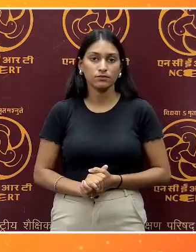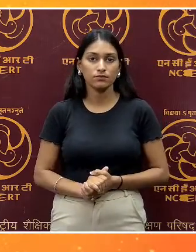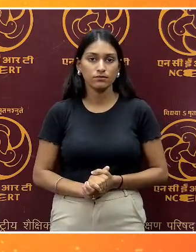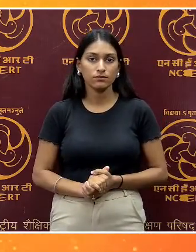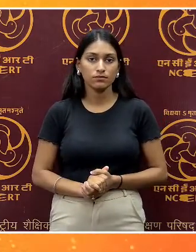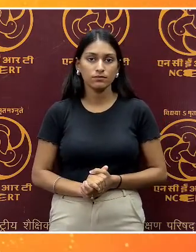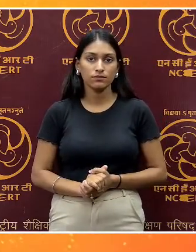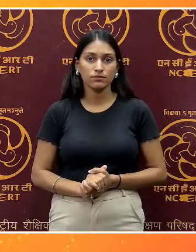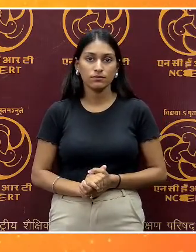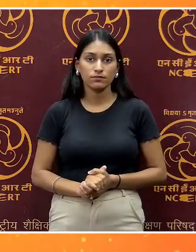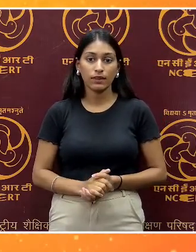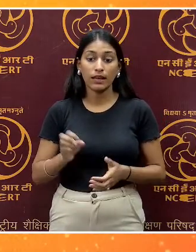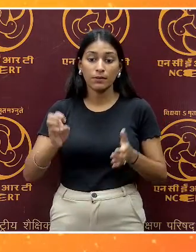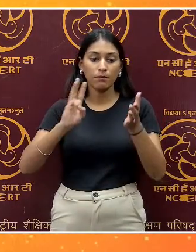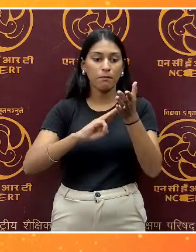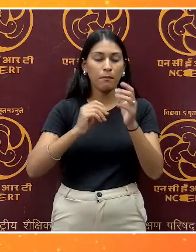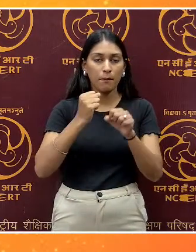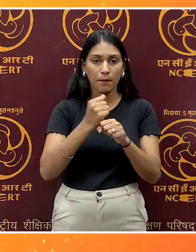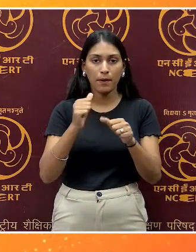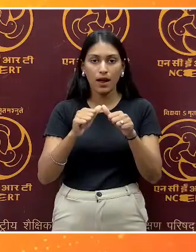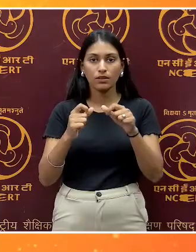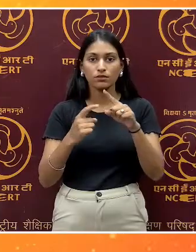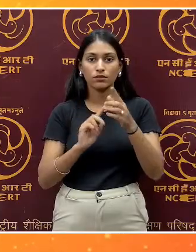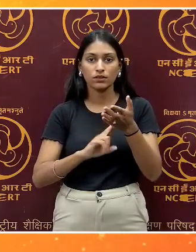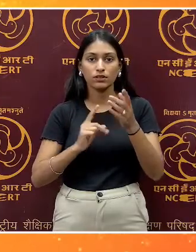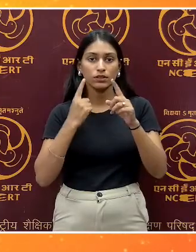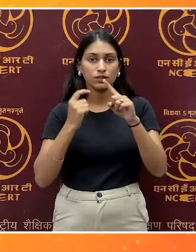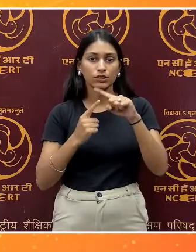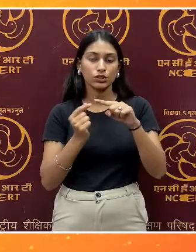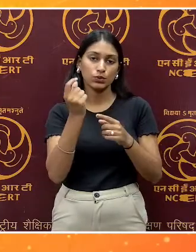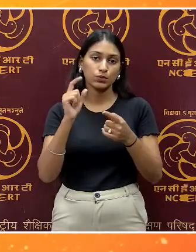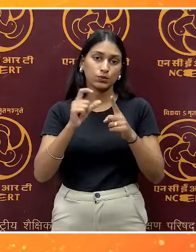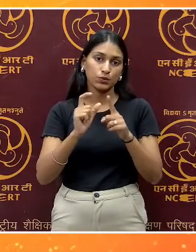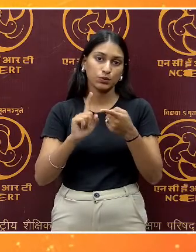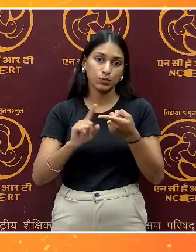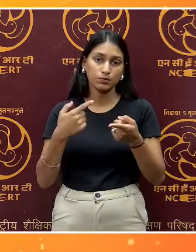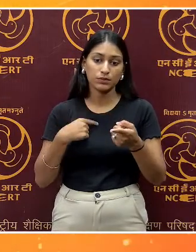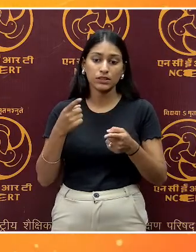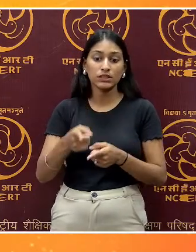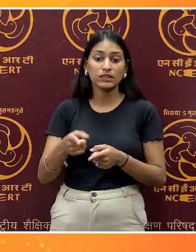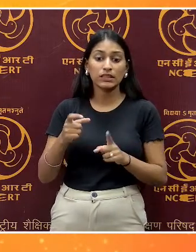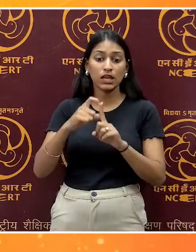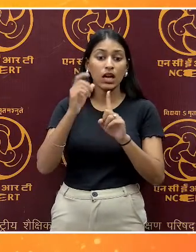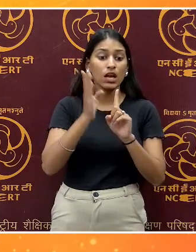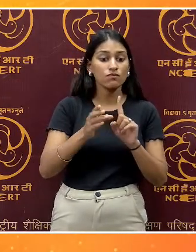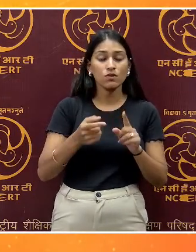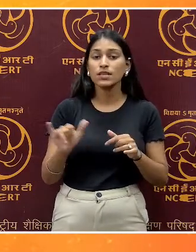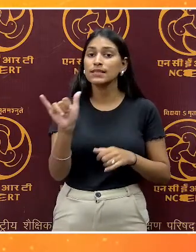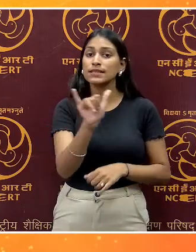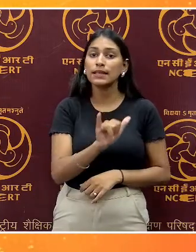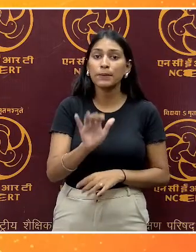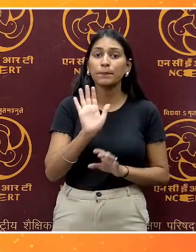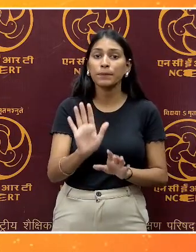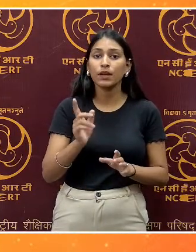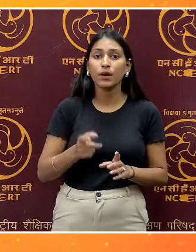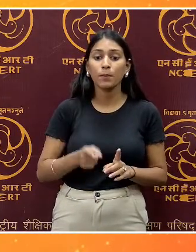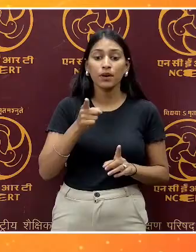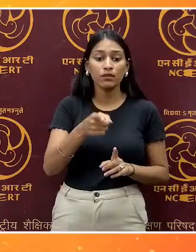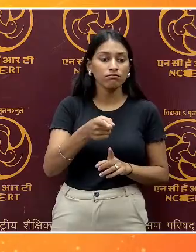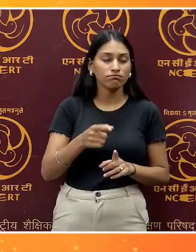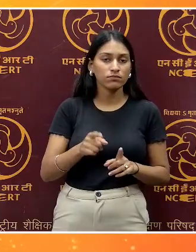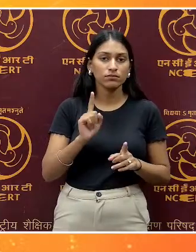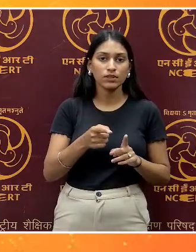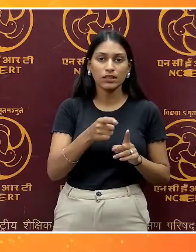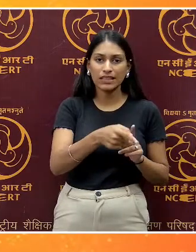diagram. Magnitude may or may not be equal, but the direction has to be same. Only then the vectors will be